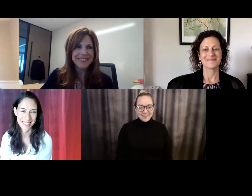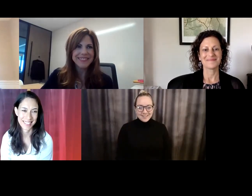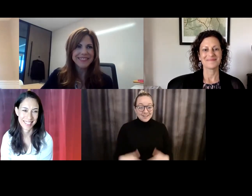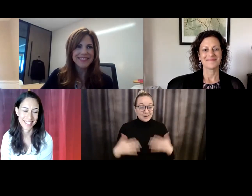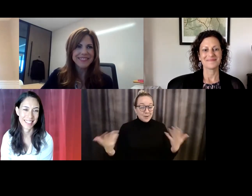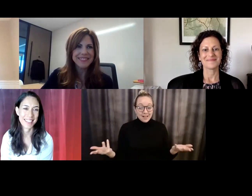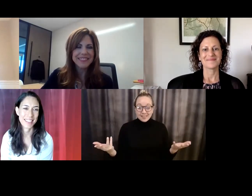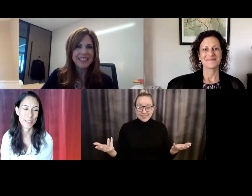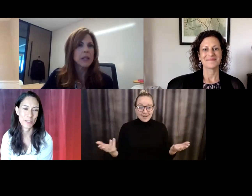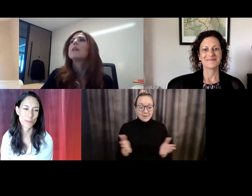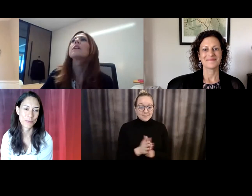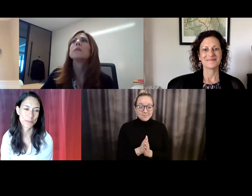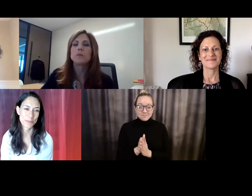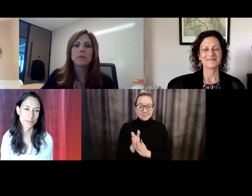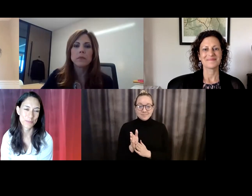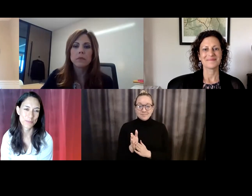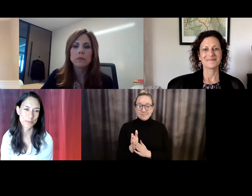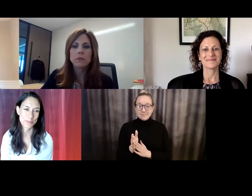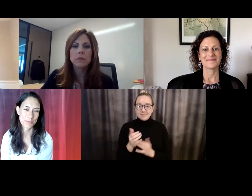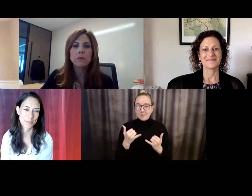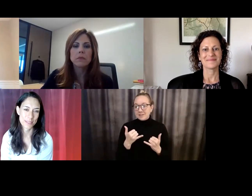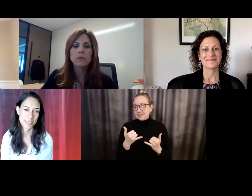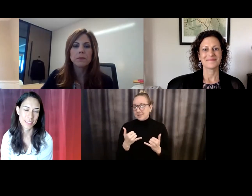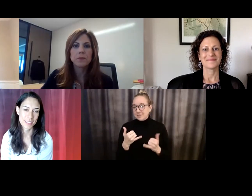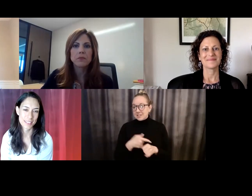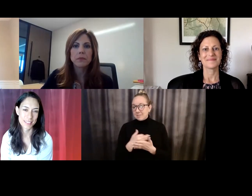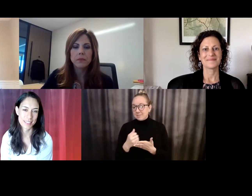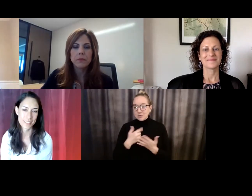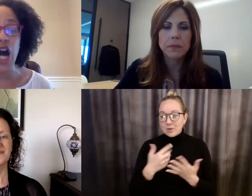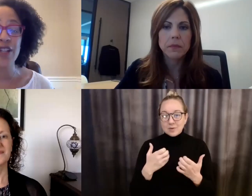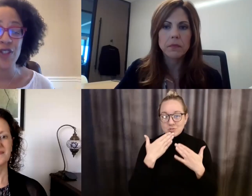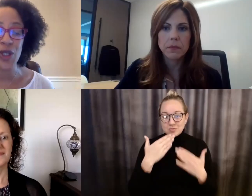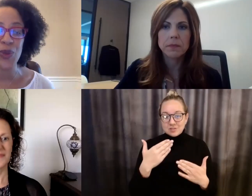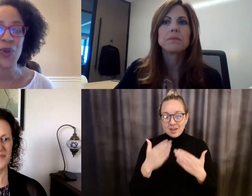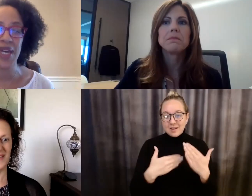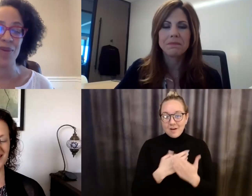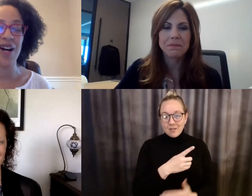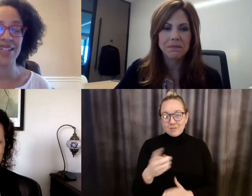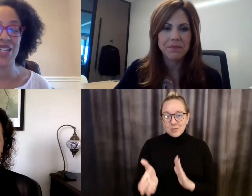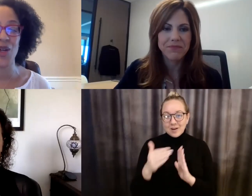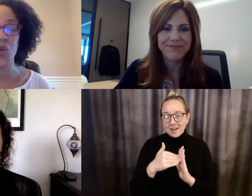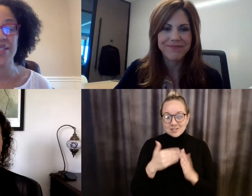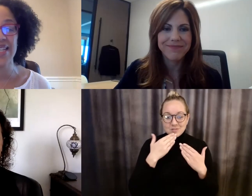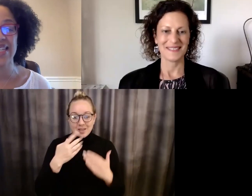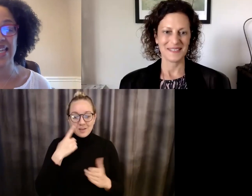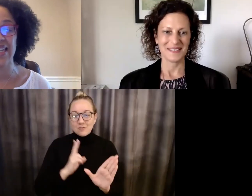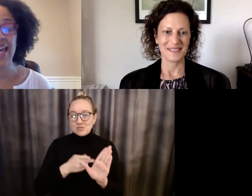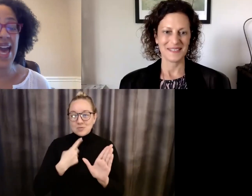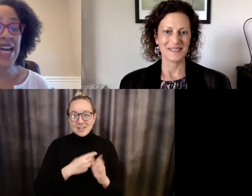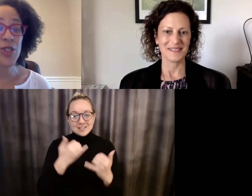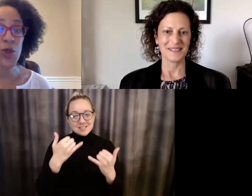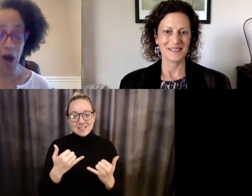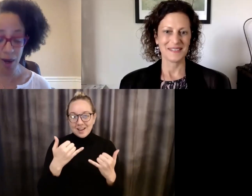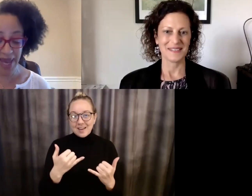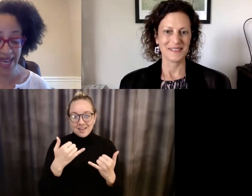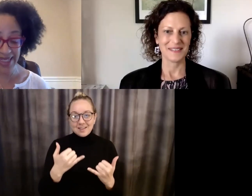well, we're just about out of time. And I just want to thank all of you who came on here once again,